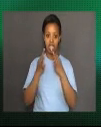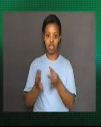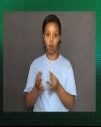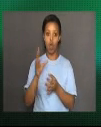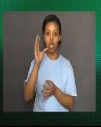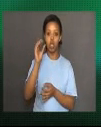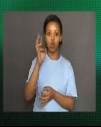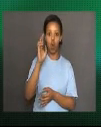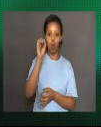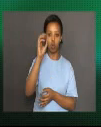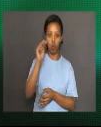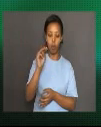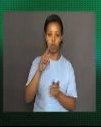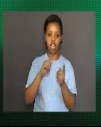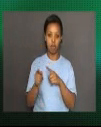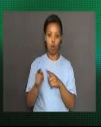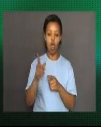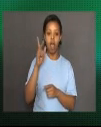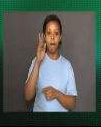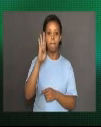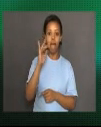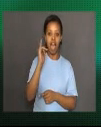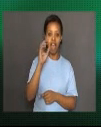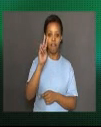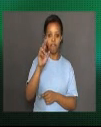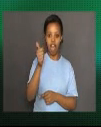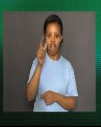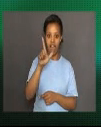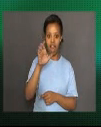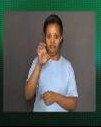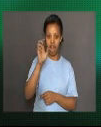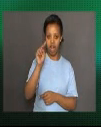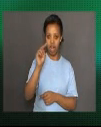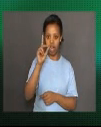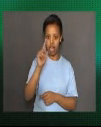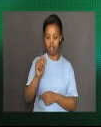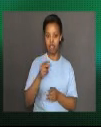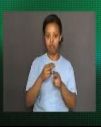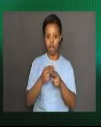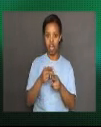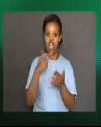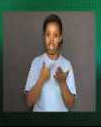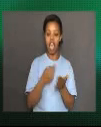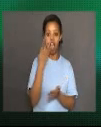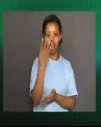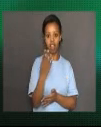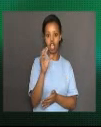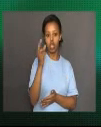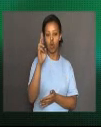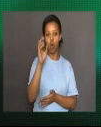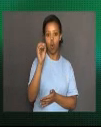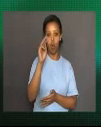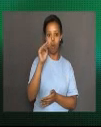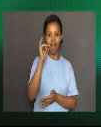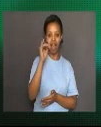called bivalents or tetrads, which have 4 chromatids.